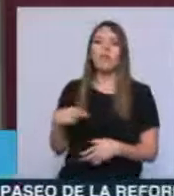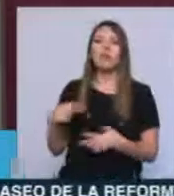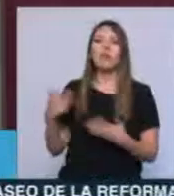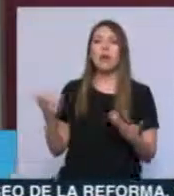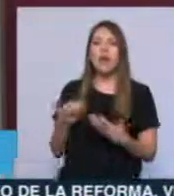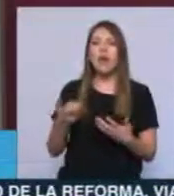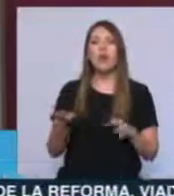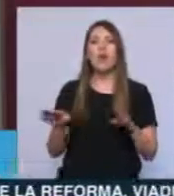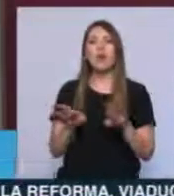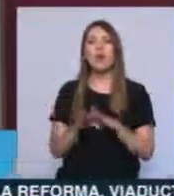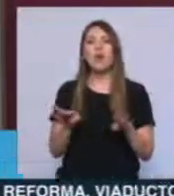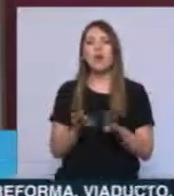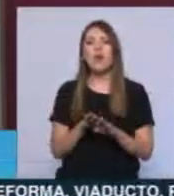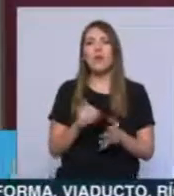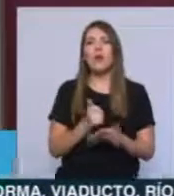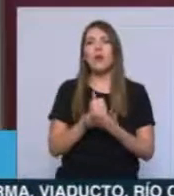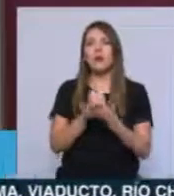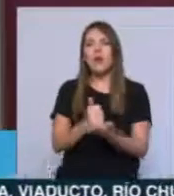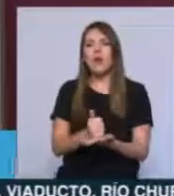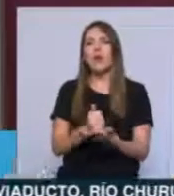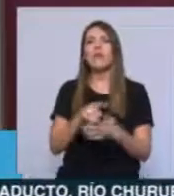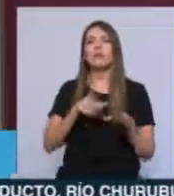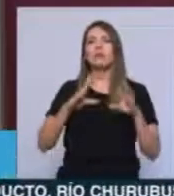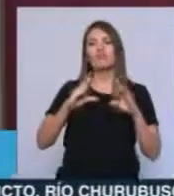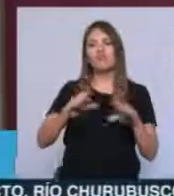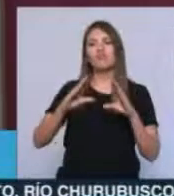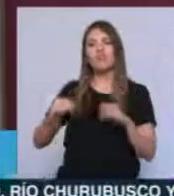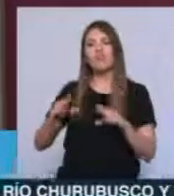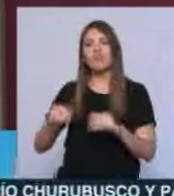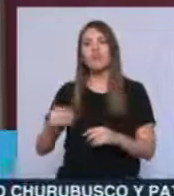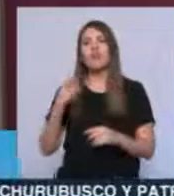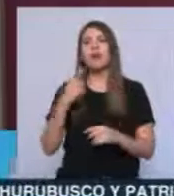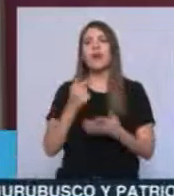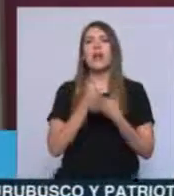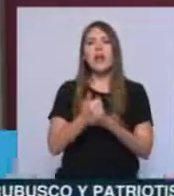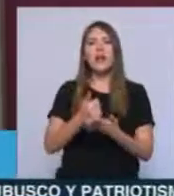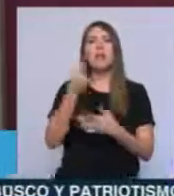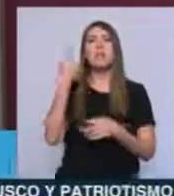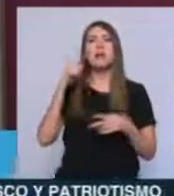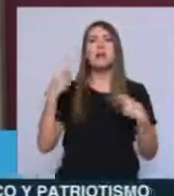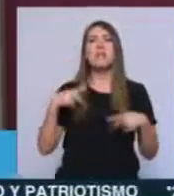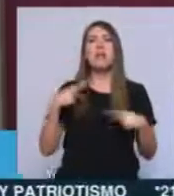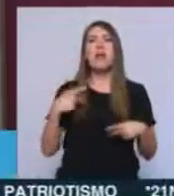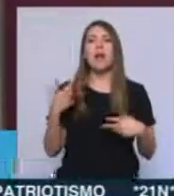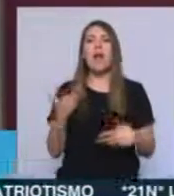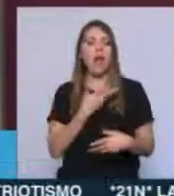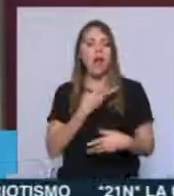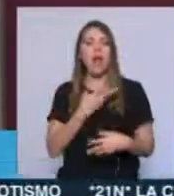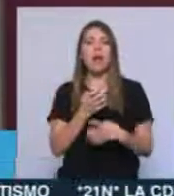fresh, potable water, by bringing good sanitation, by helping people get a basic